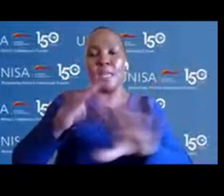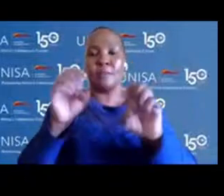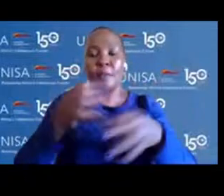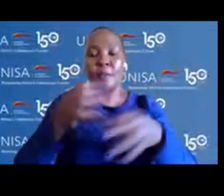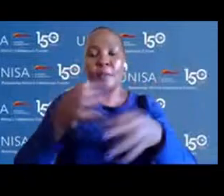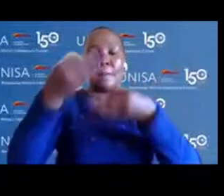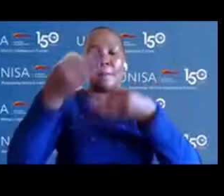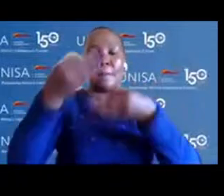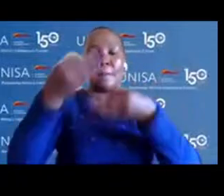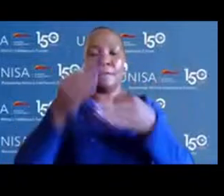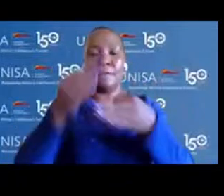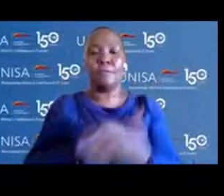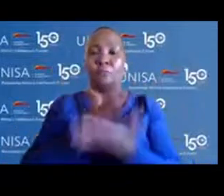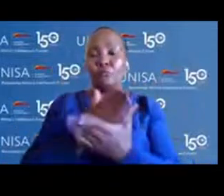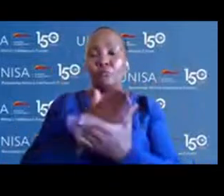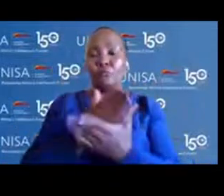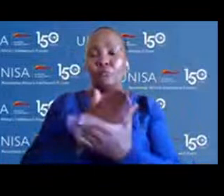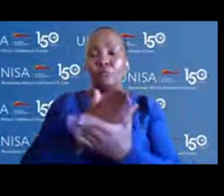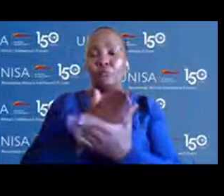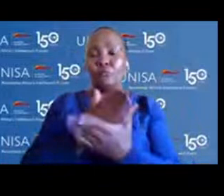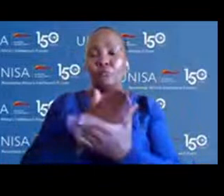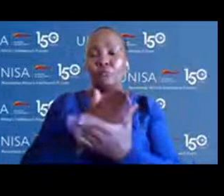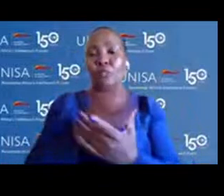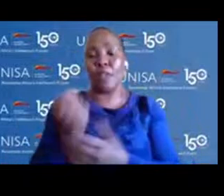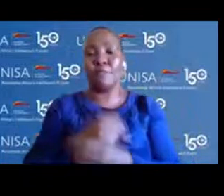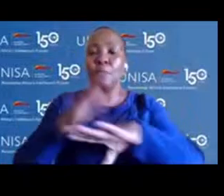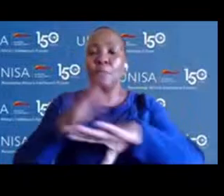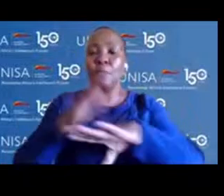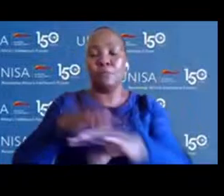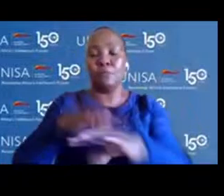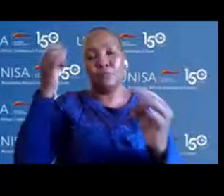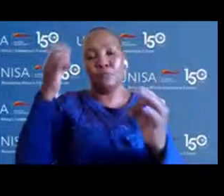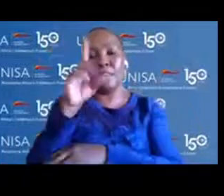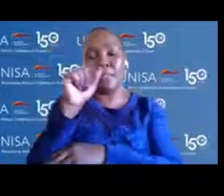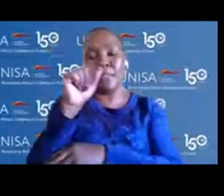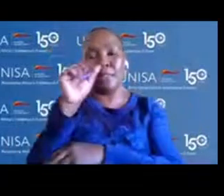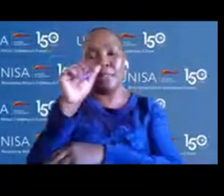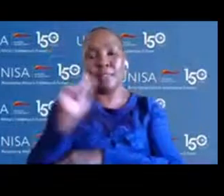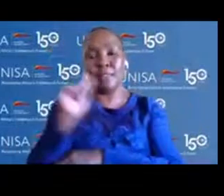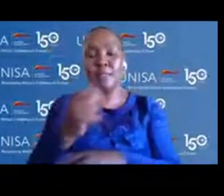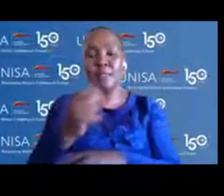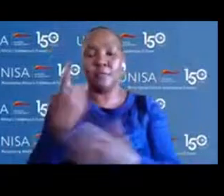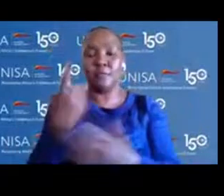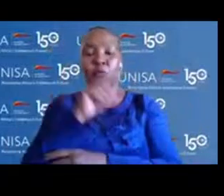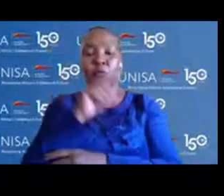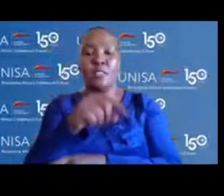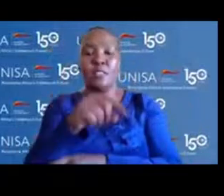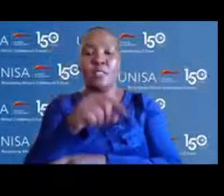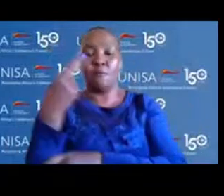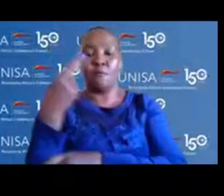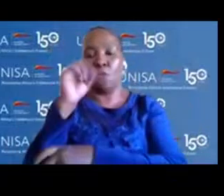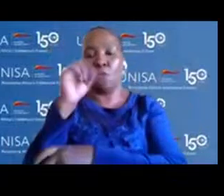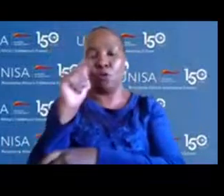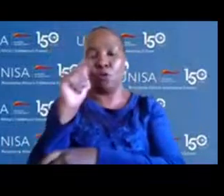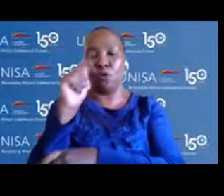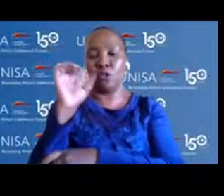make sure that you have enough data on your phone as a backup. You can either use it as a hotspot for your laptop, which